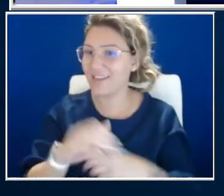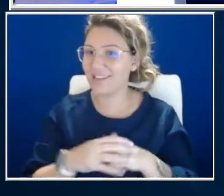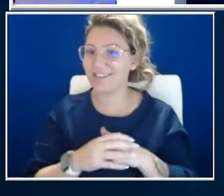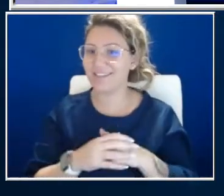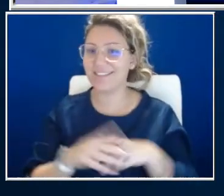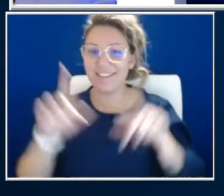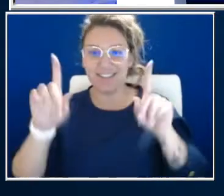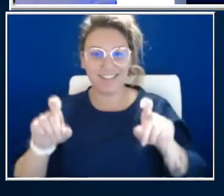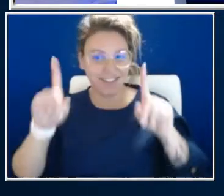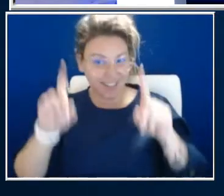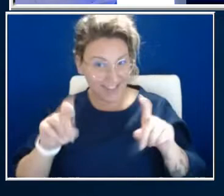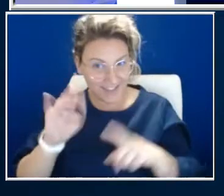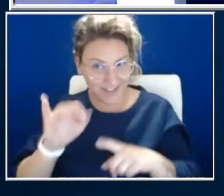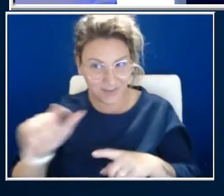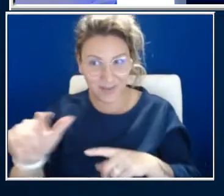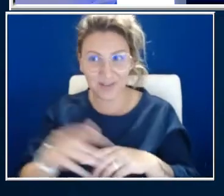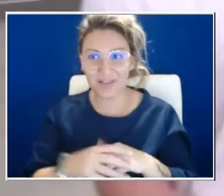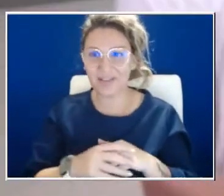how it goes.